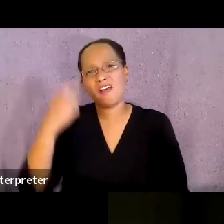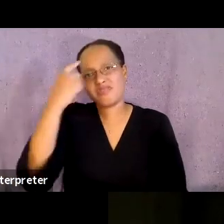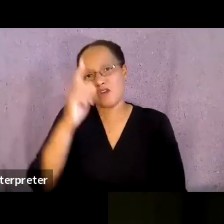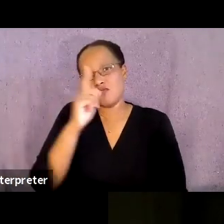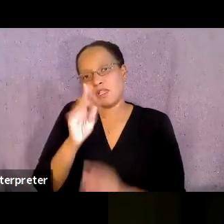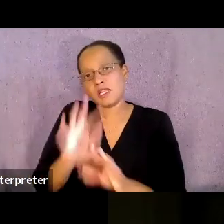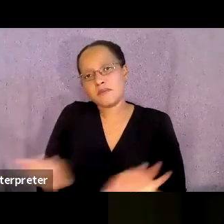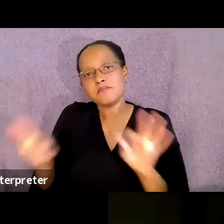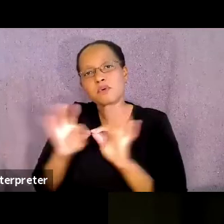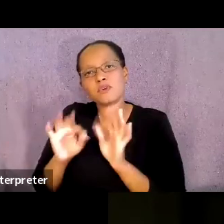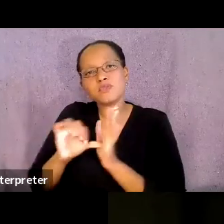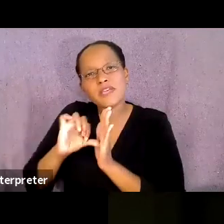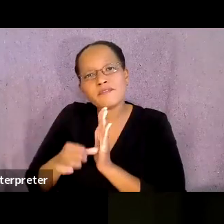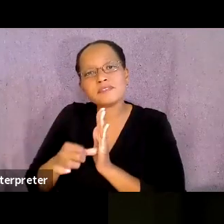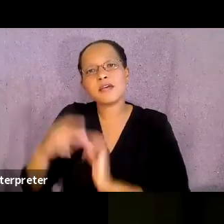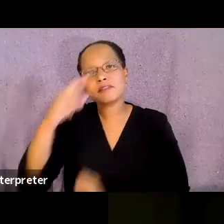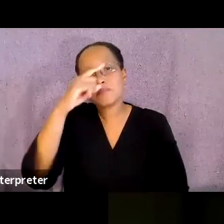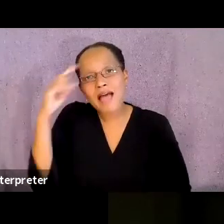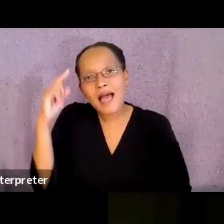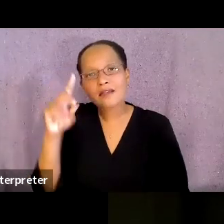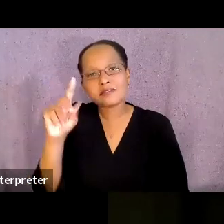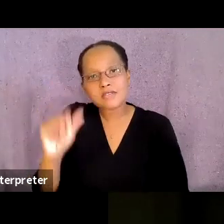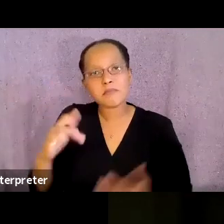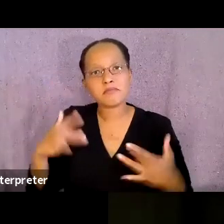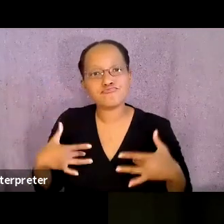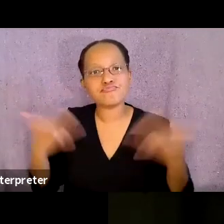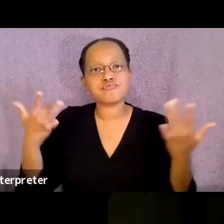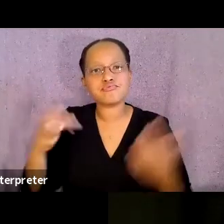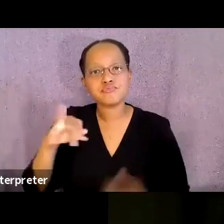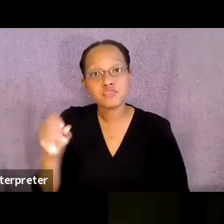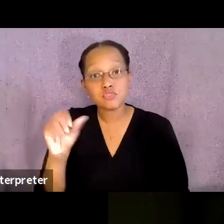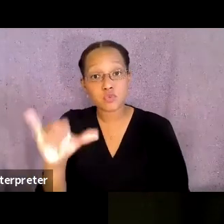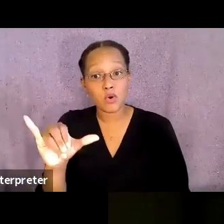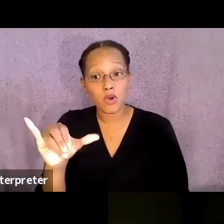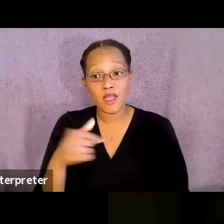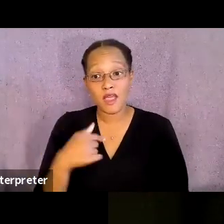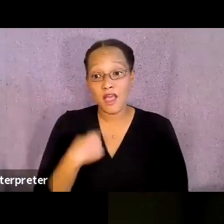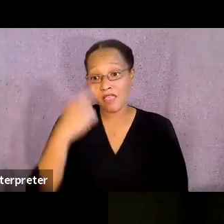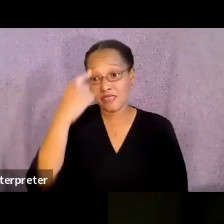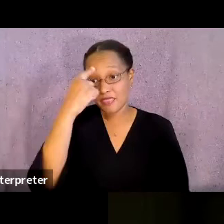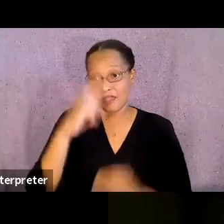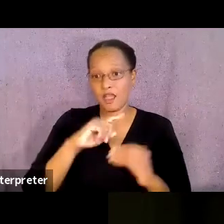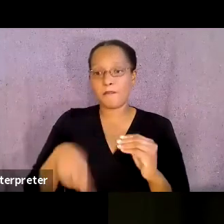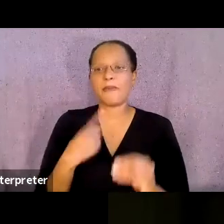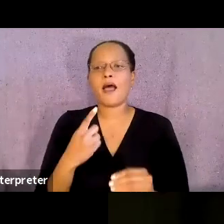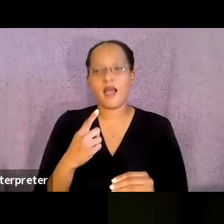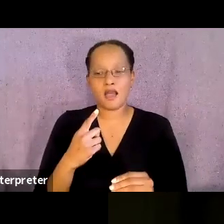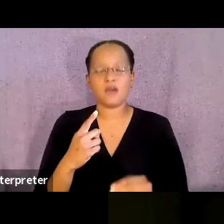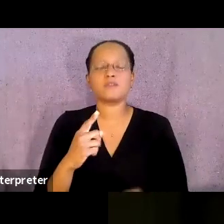disabled joy, you know, really thinking about Keah's essay, which really was about this topic, and